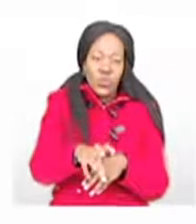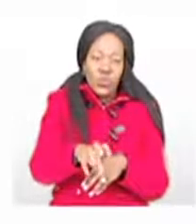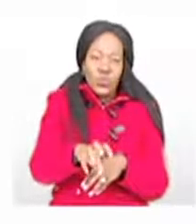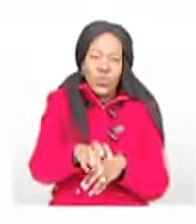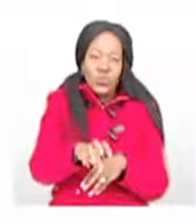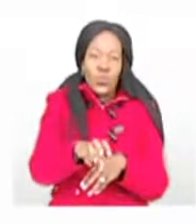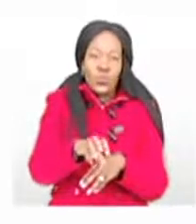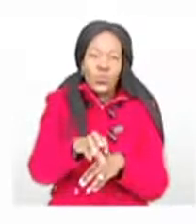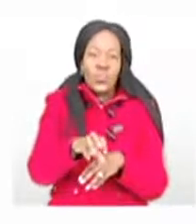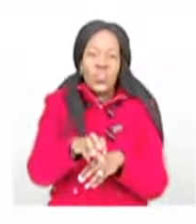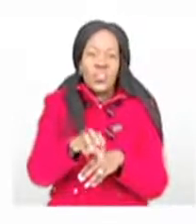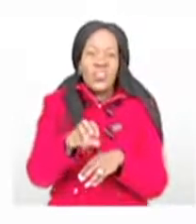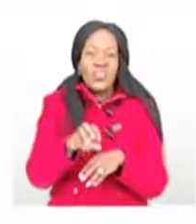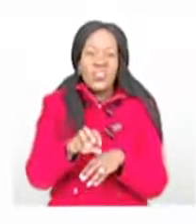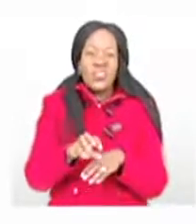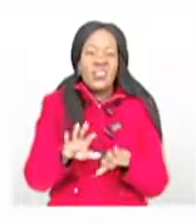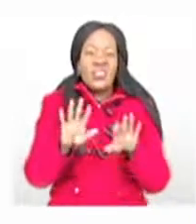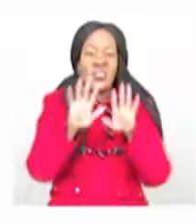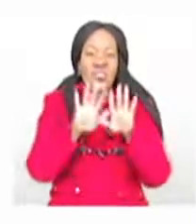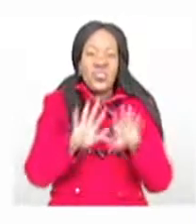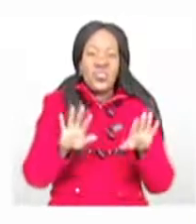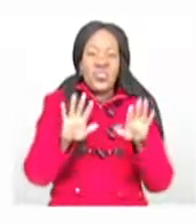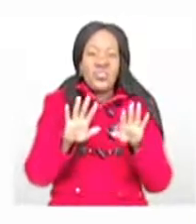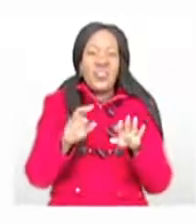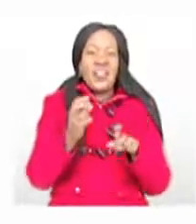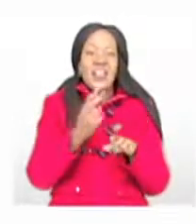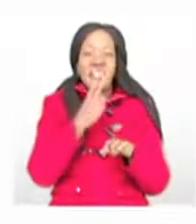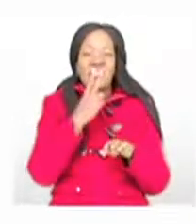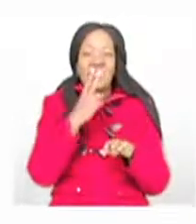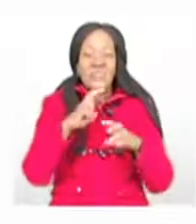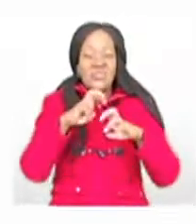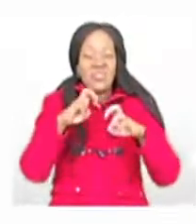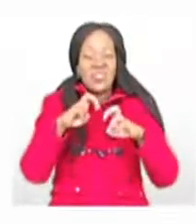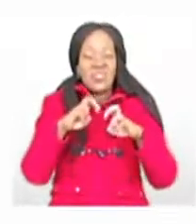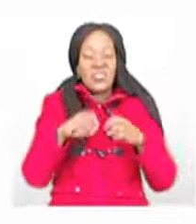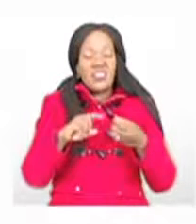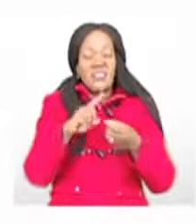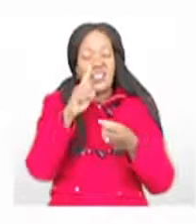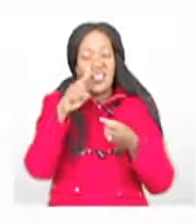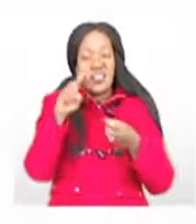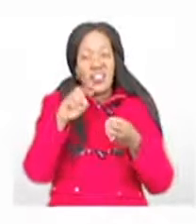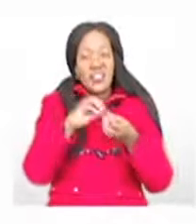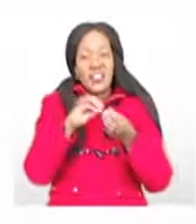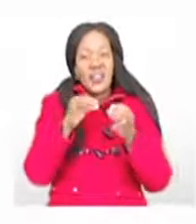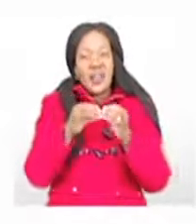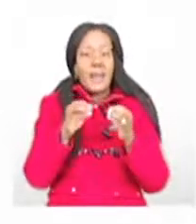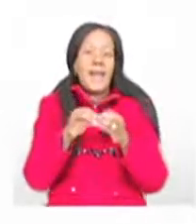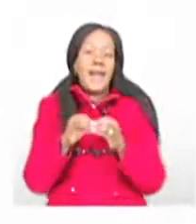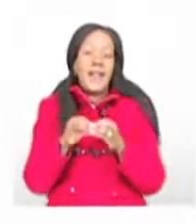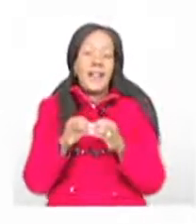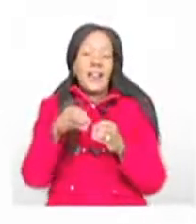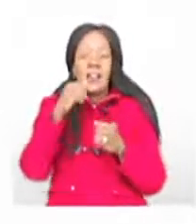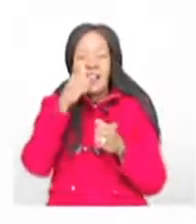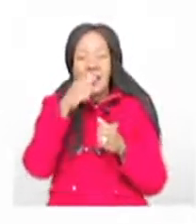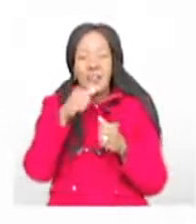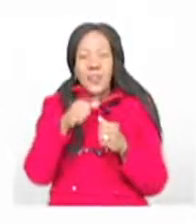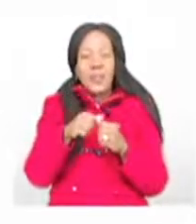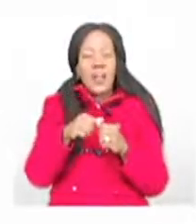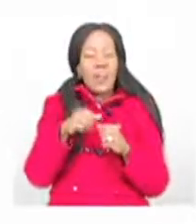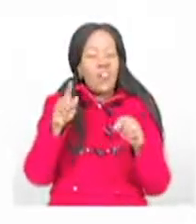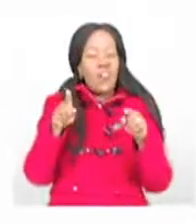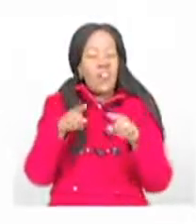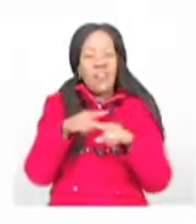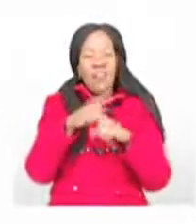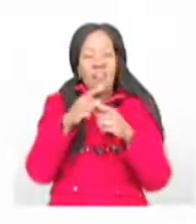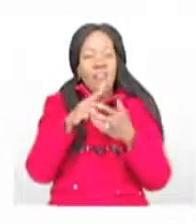ants and find the correct number and circle the correct number. Remember, all the